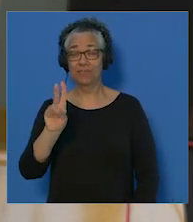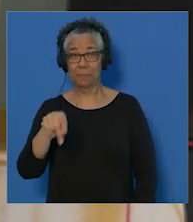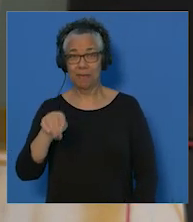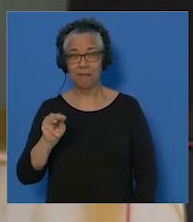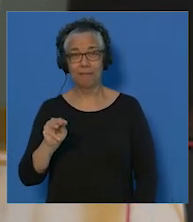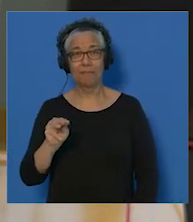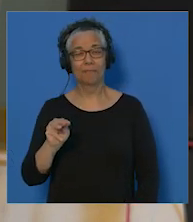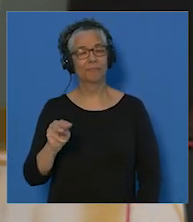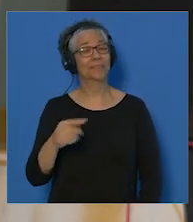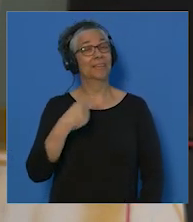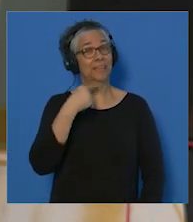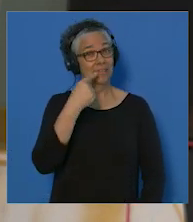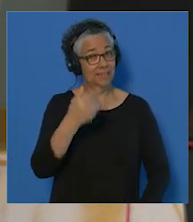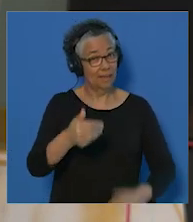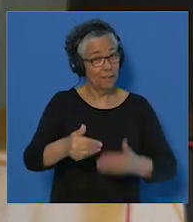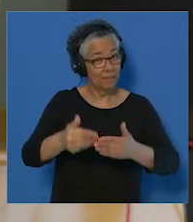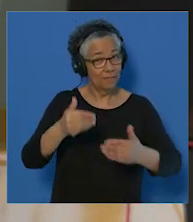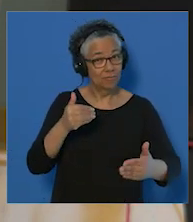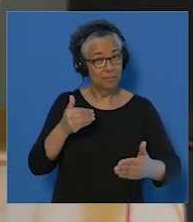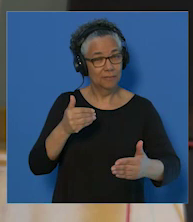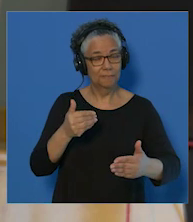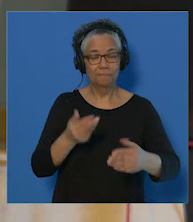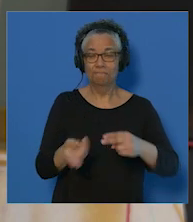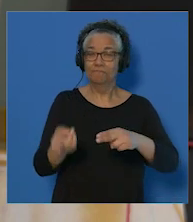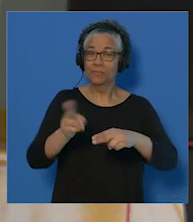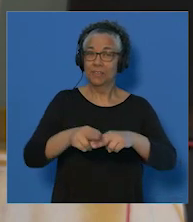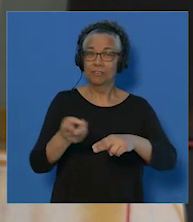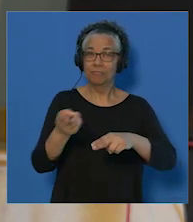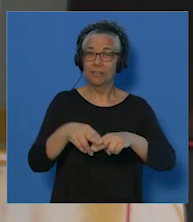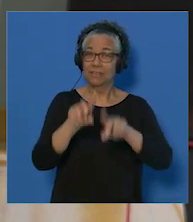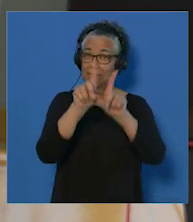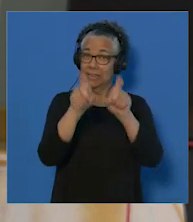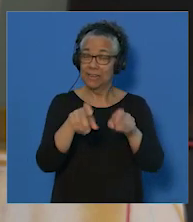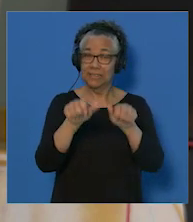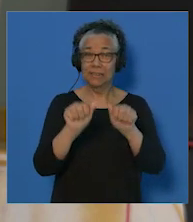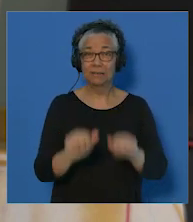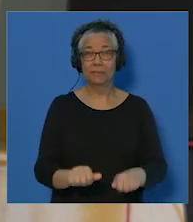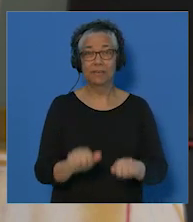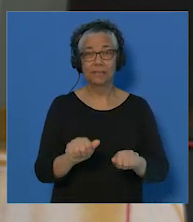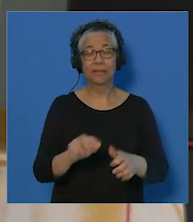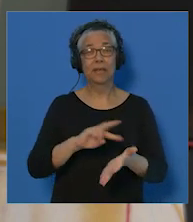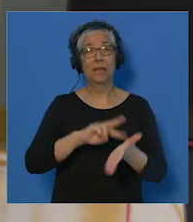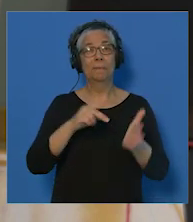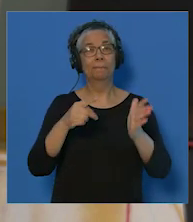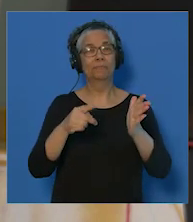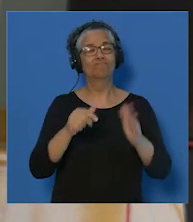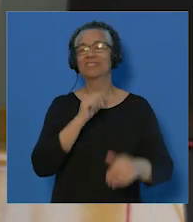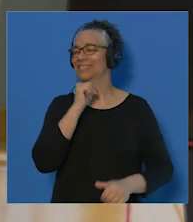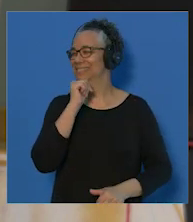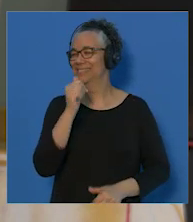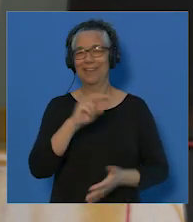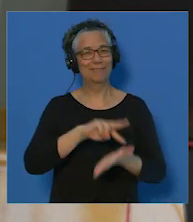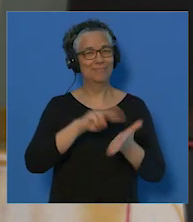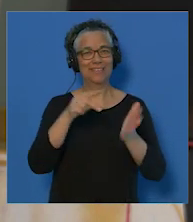as I mentioned before, the increased island's testing capability does